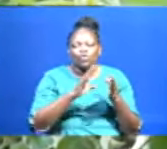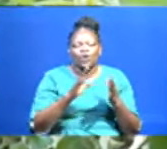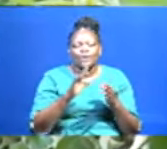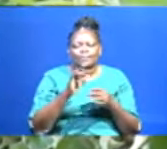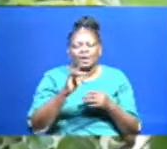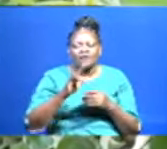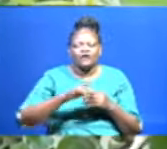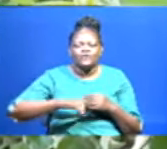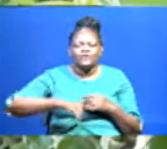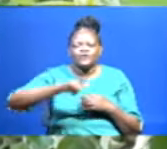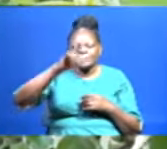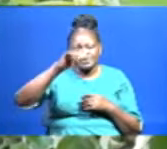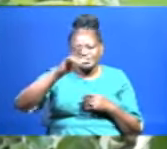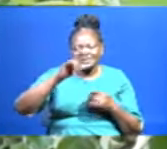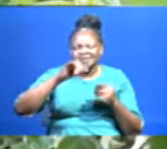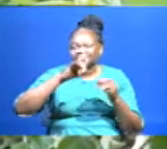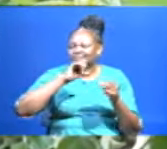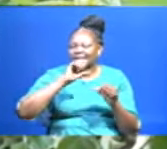is approximately